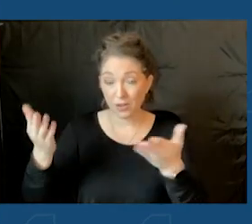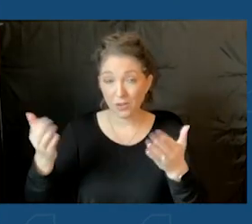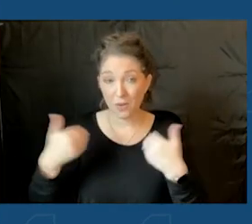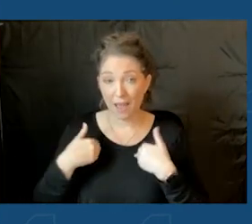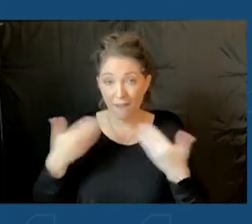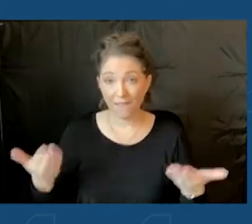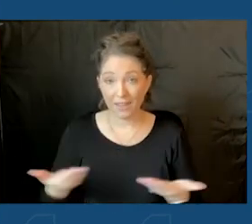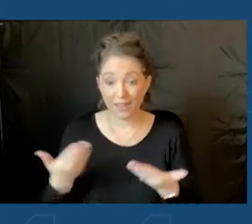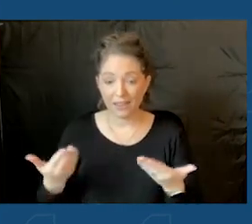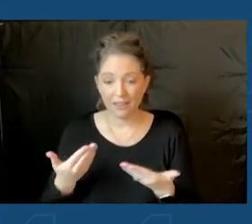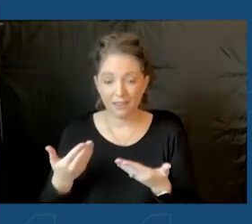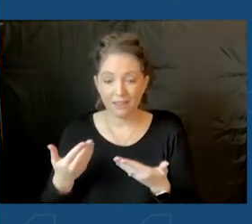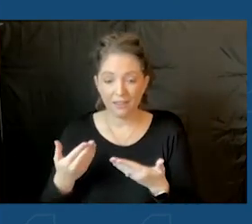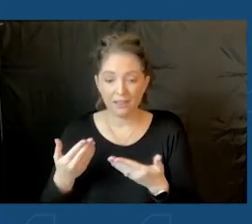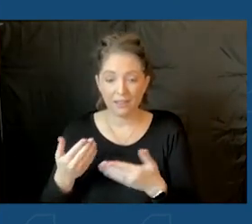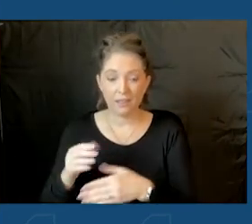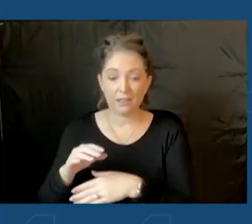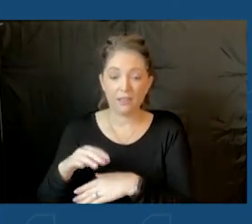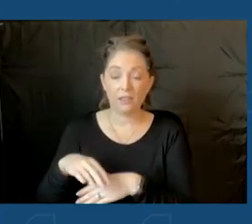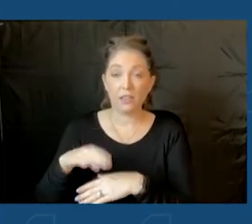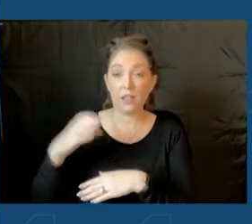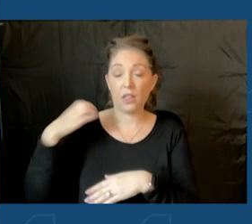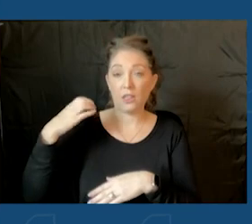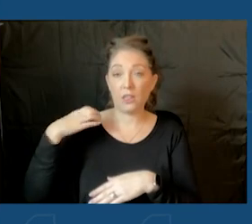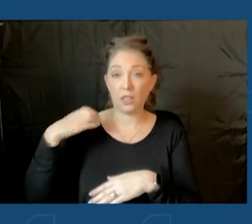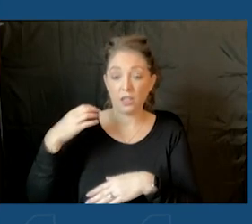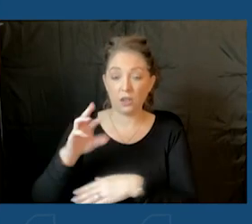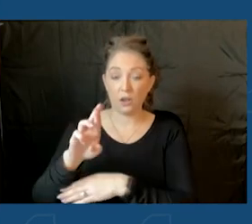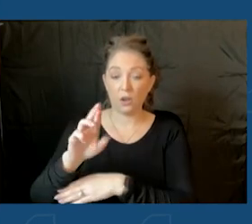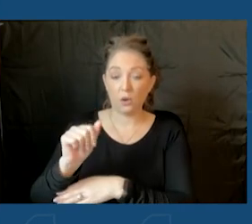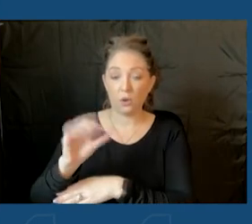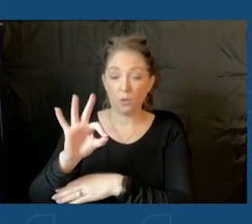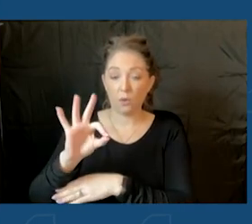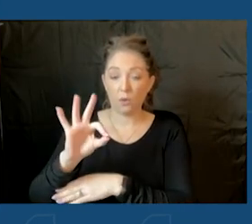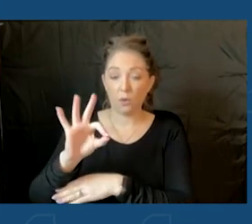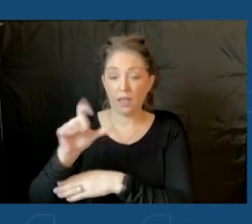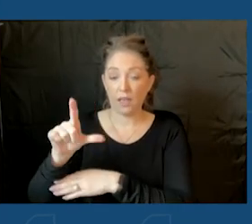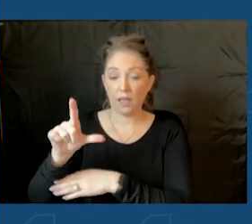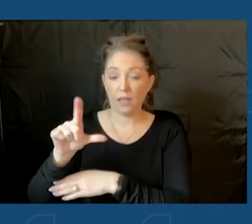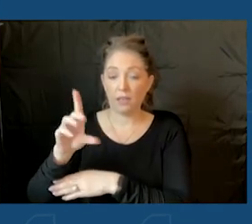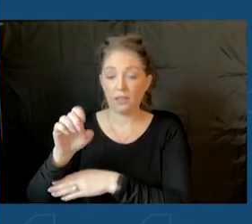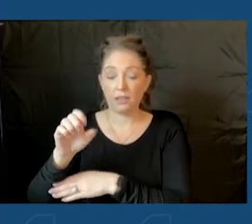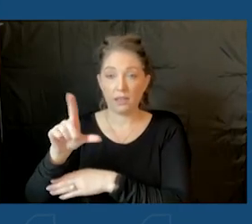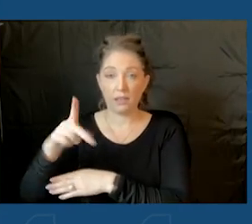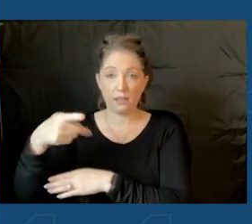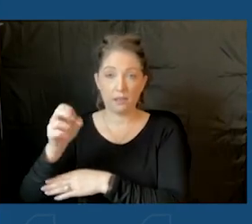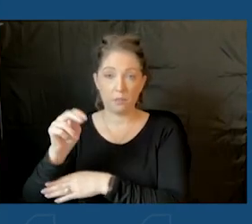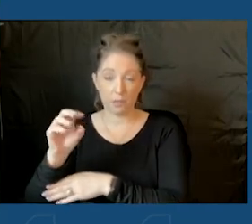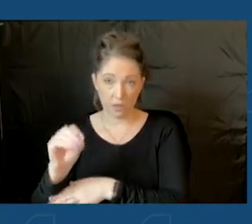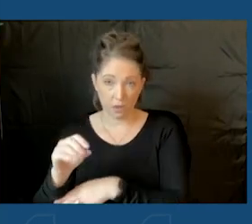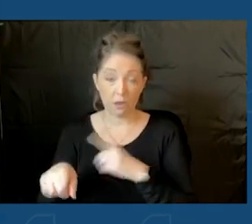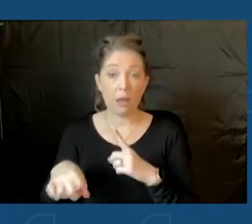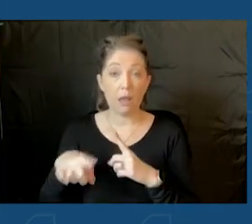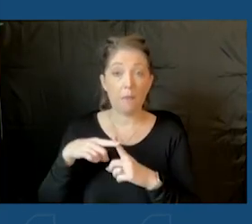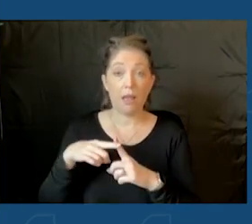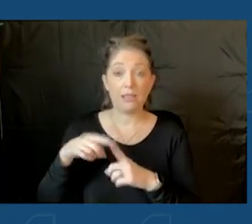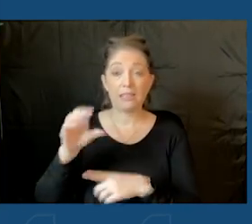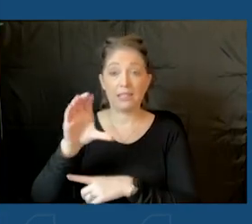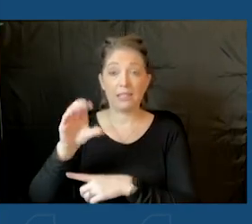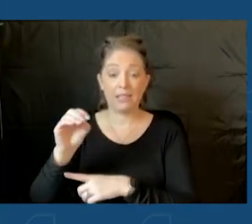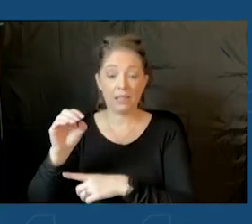of Ferrovial's corporate board, Rafael Del Pino, as well as Ferrovial's corporate CEO,